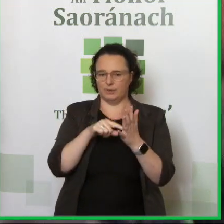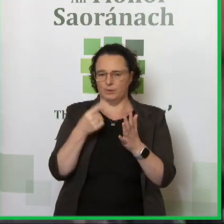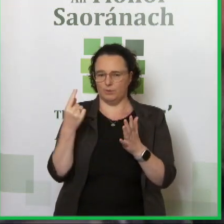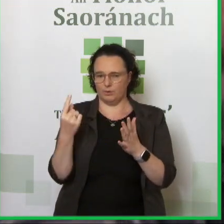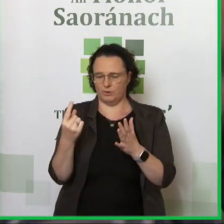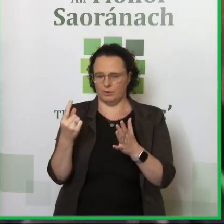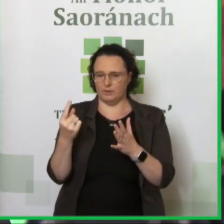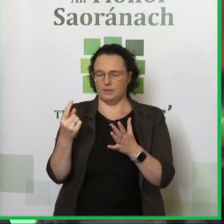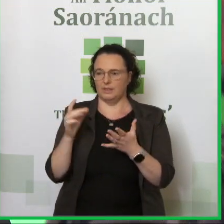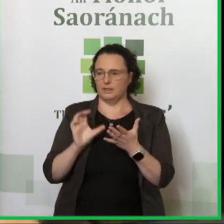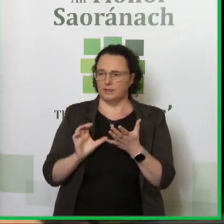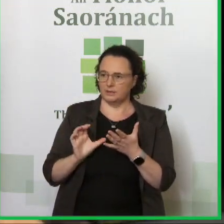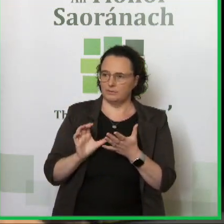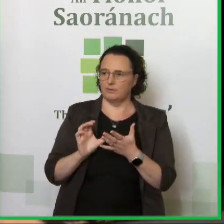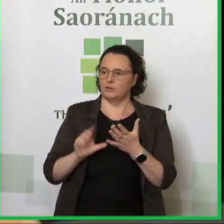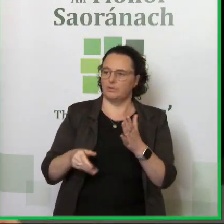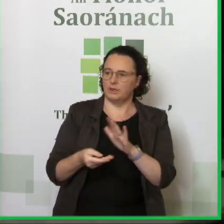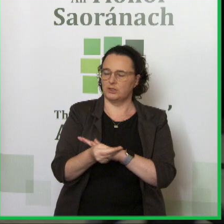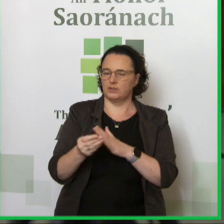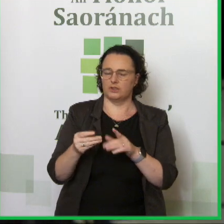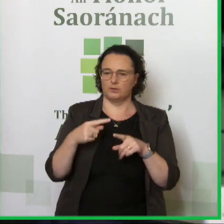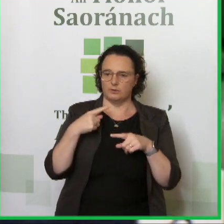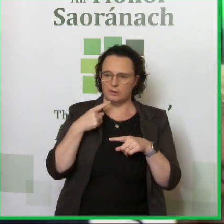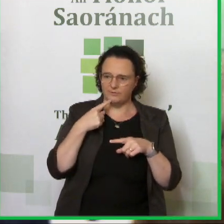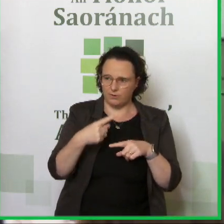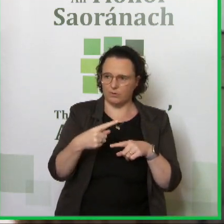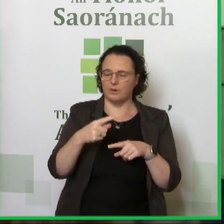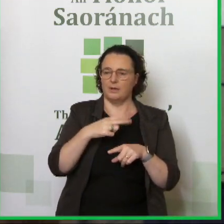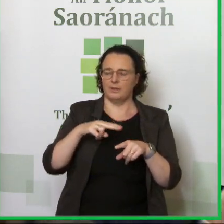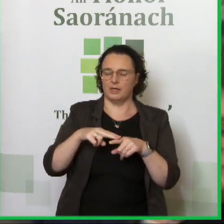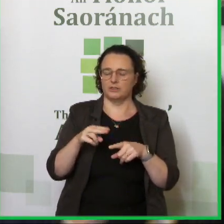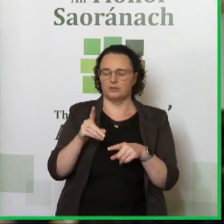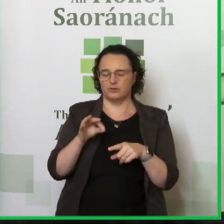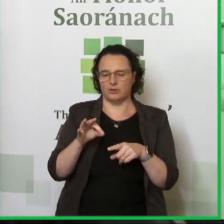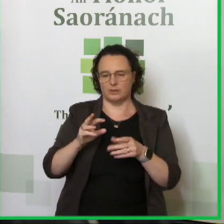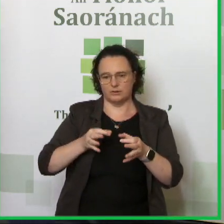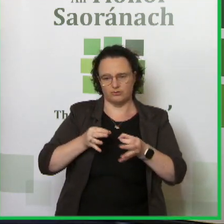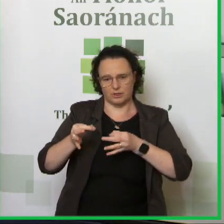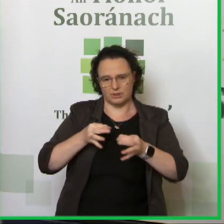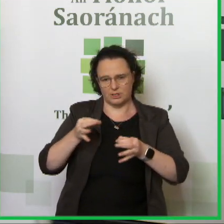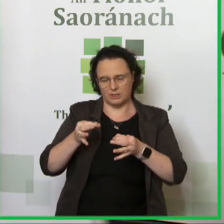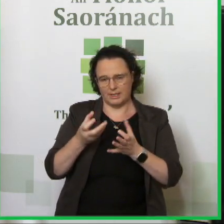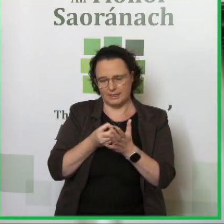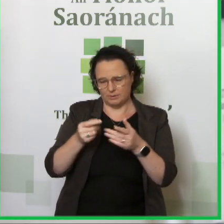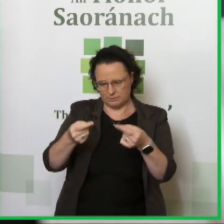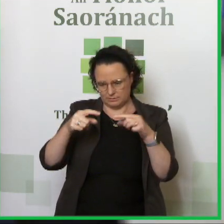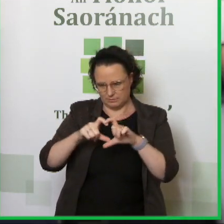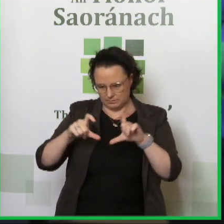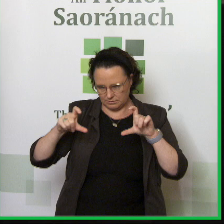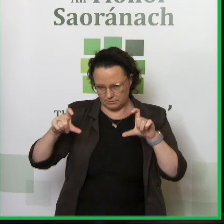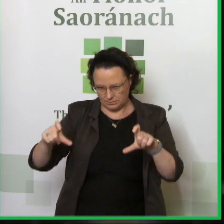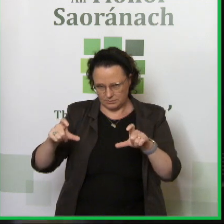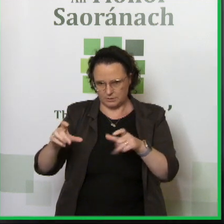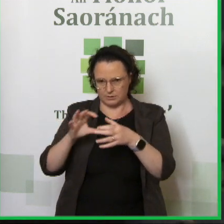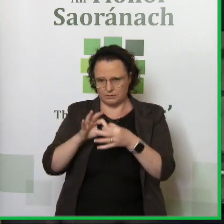referral of submissions to inform the development of next national drug strategy, and it sets out in the explanatory narrative what we're saying in terms of the